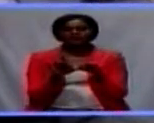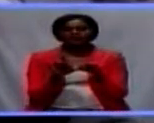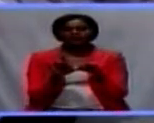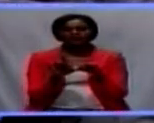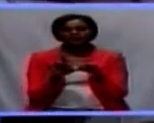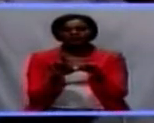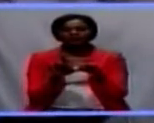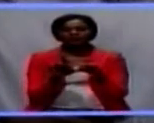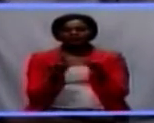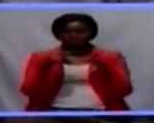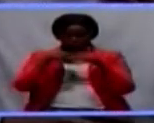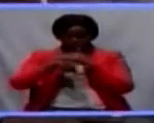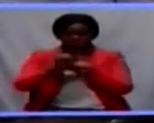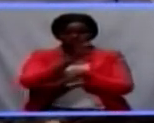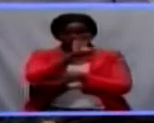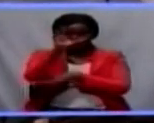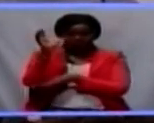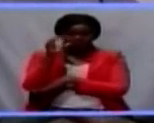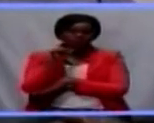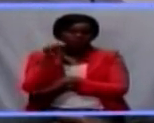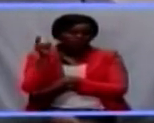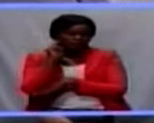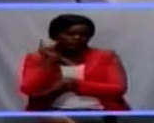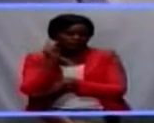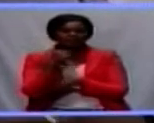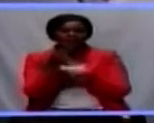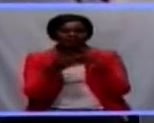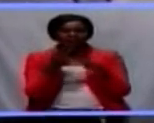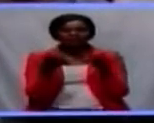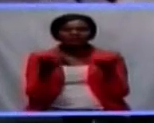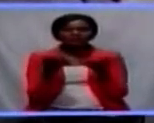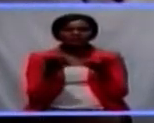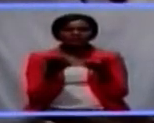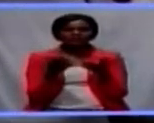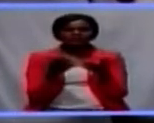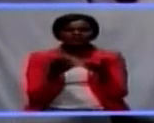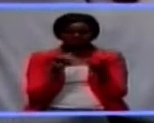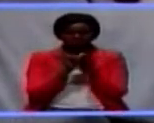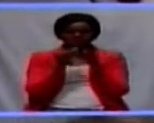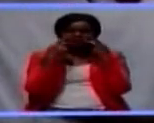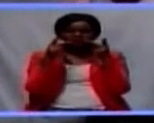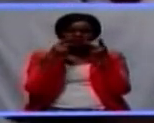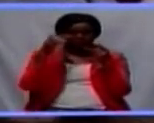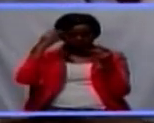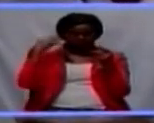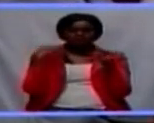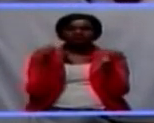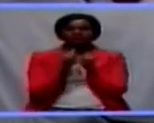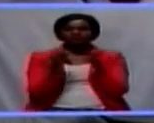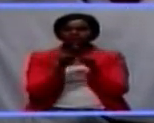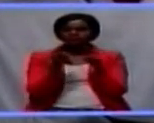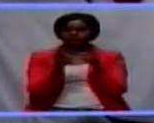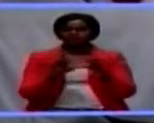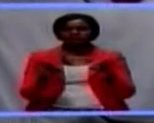We say, uingira mushitu tomfu enswaswa. You see, by virtue of that public office and the sensitivity of the